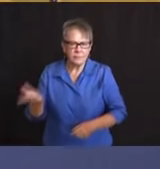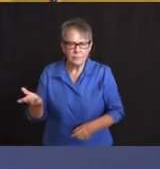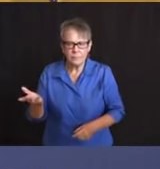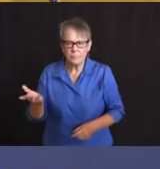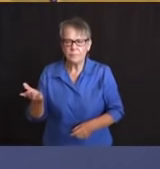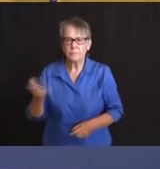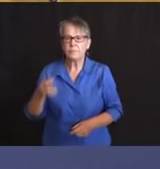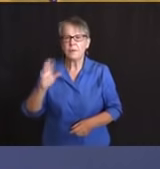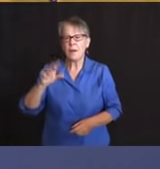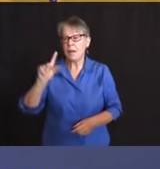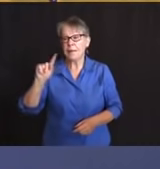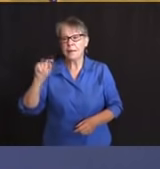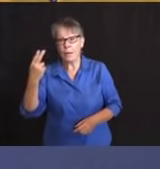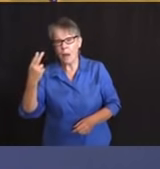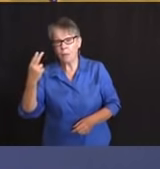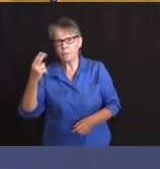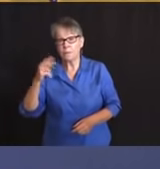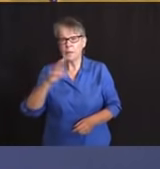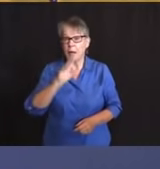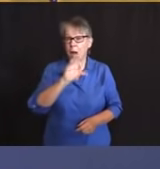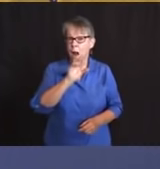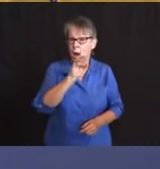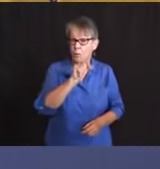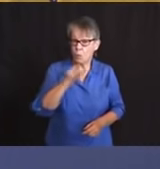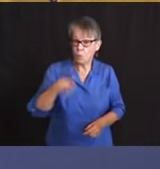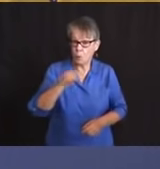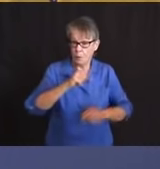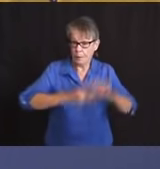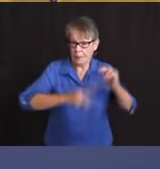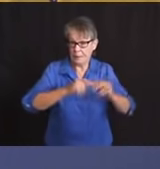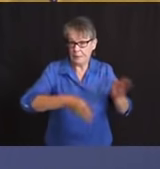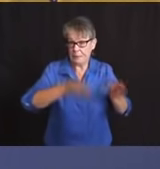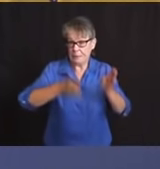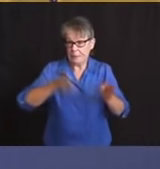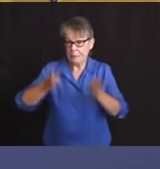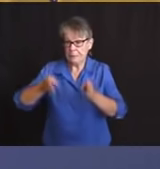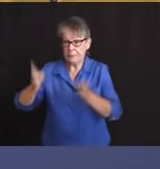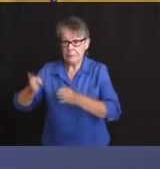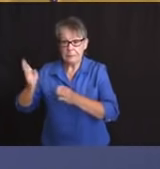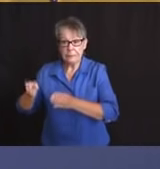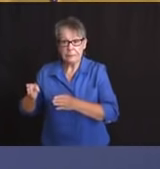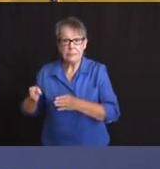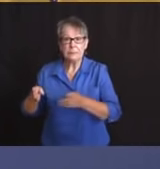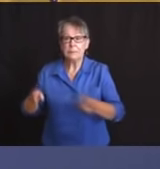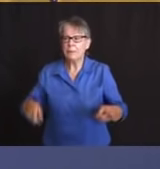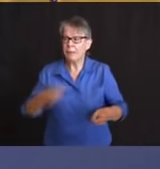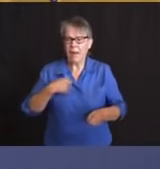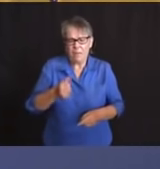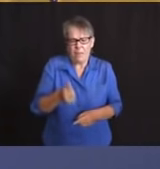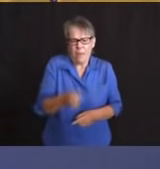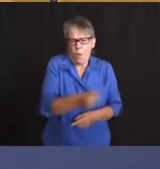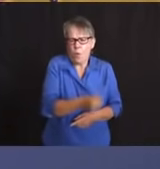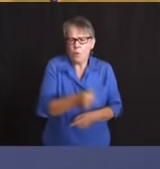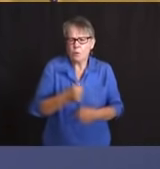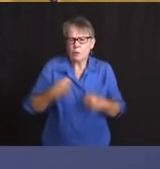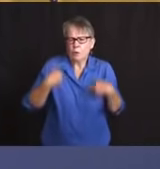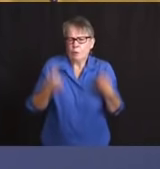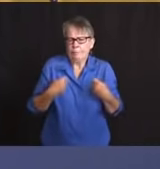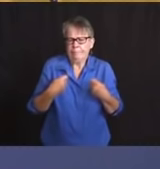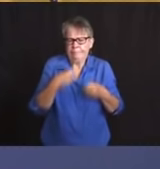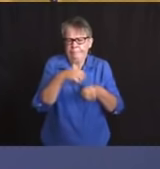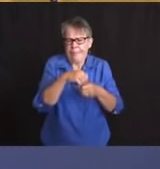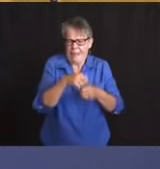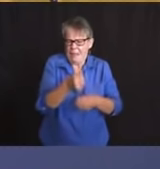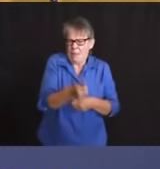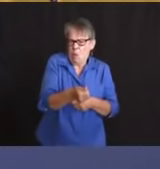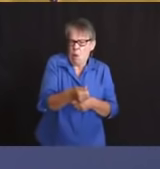guidelines to the fullest extent possible, but they're not subject to the order in the same way as licensed health facilities are. Thank you, Dave. Let's go